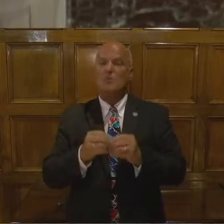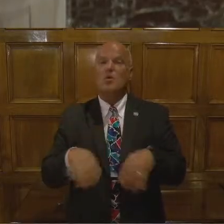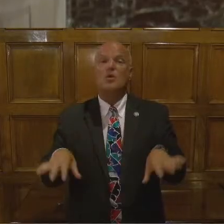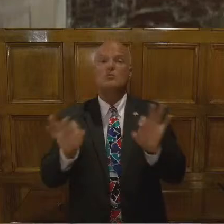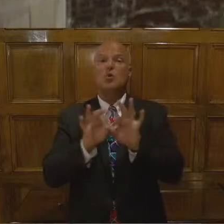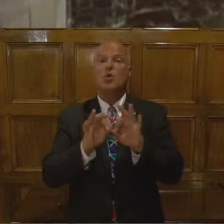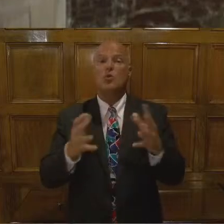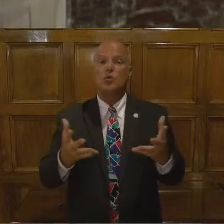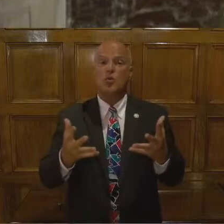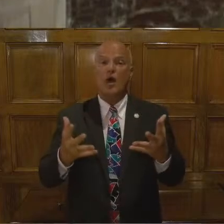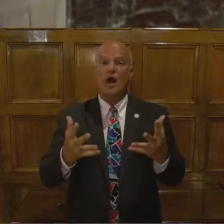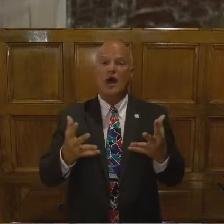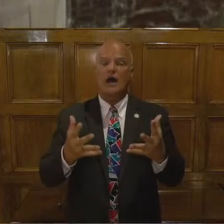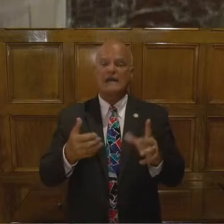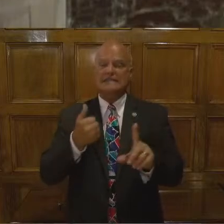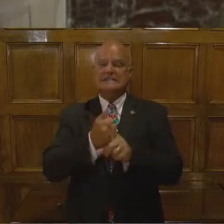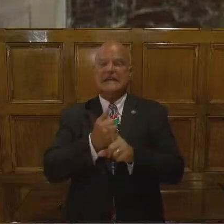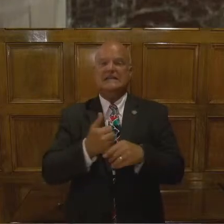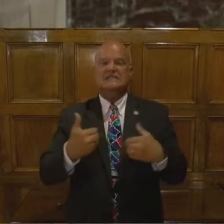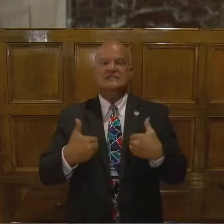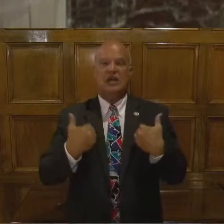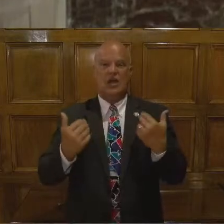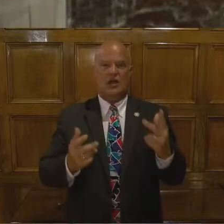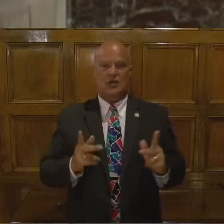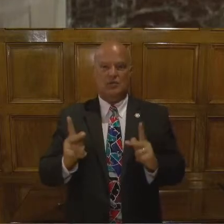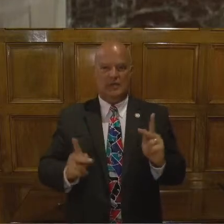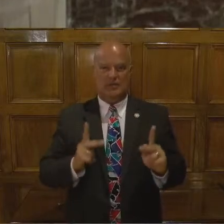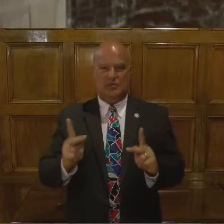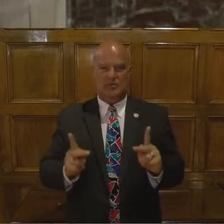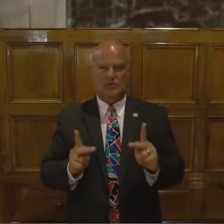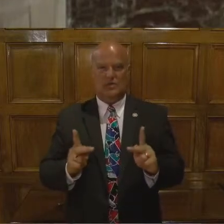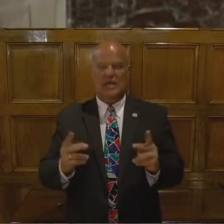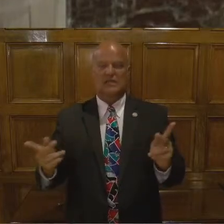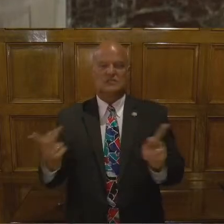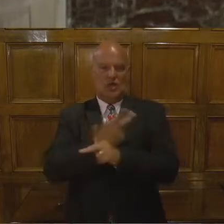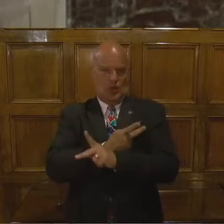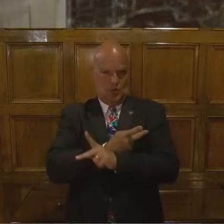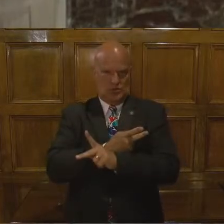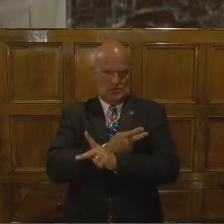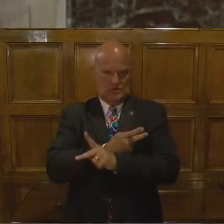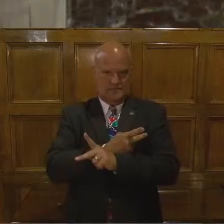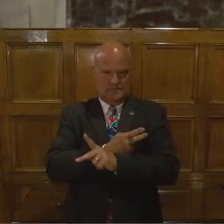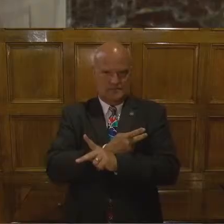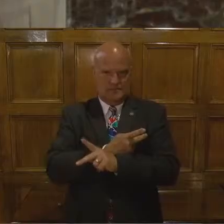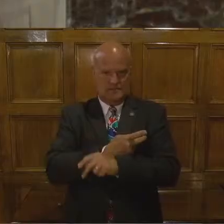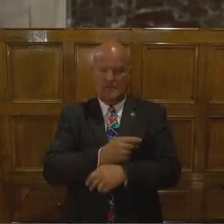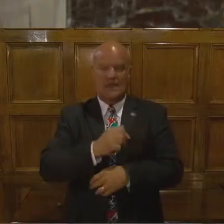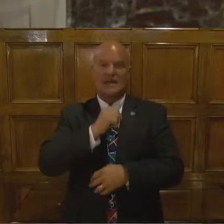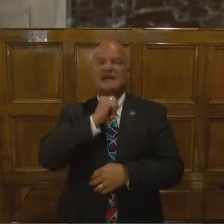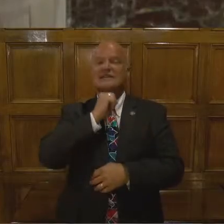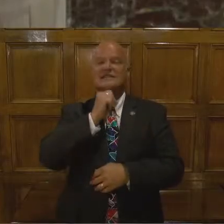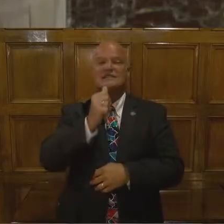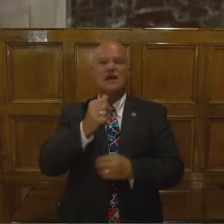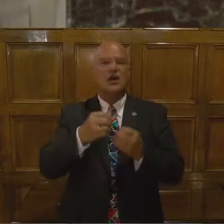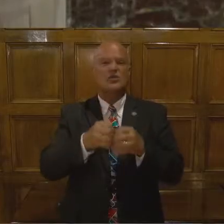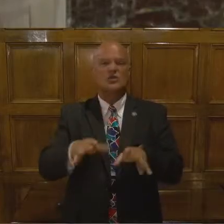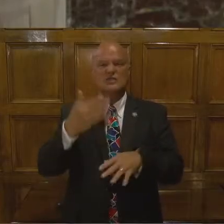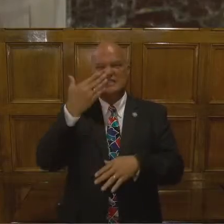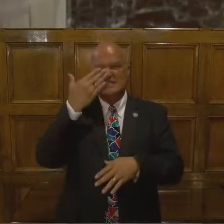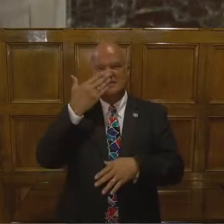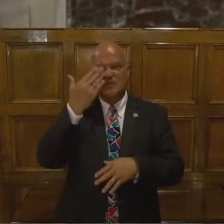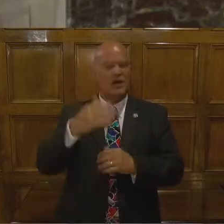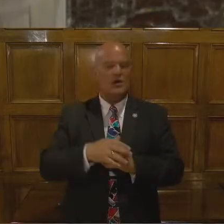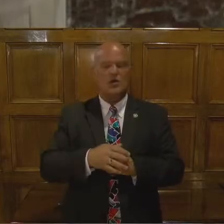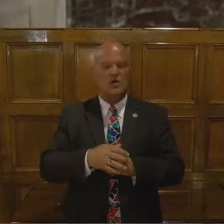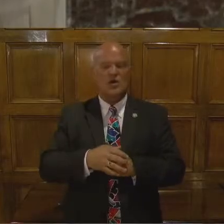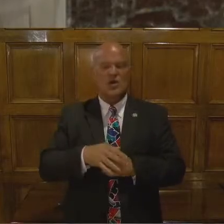importantly, it attacks younger individuals and it produces much more severe disease. This is not losing your sense of smell and a bad case of